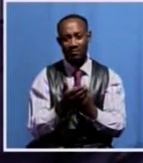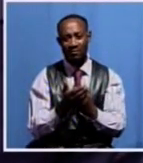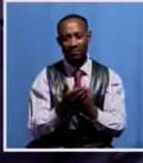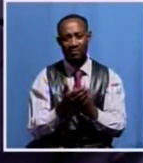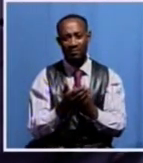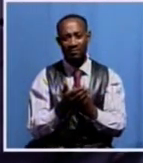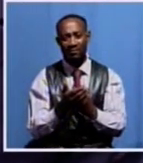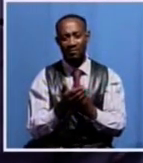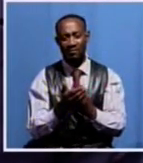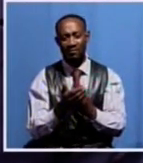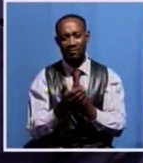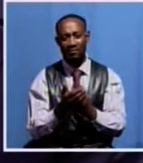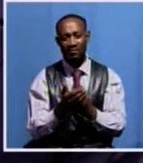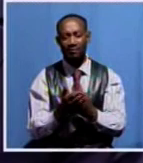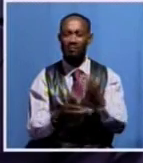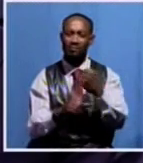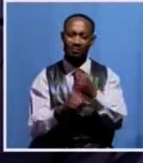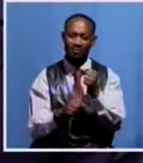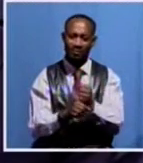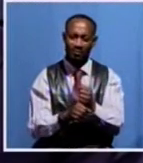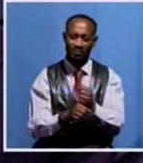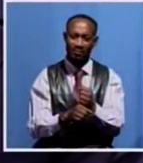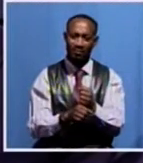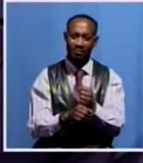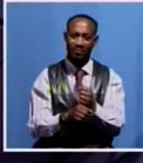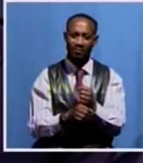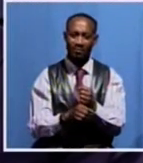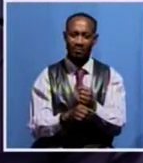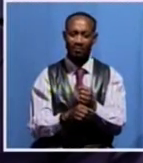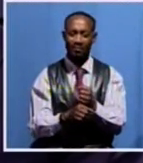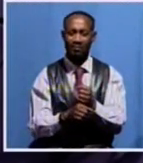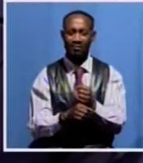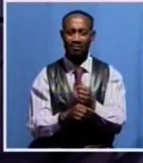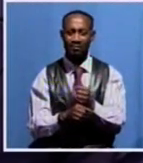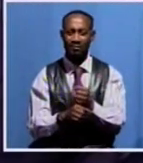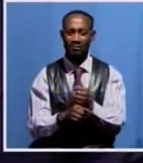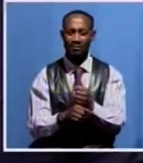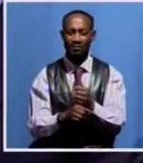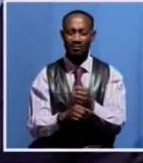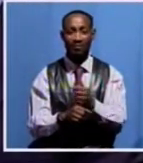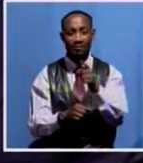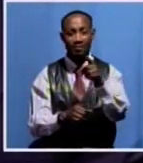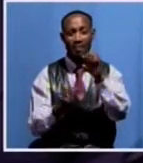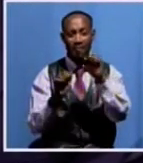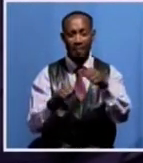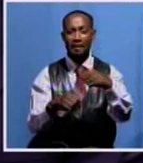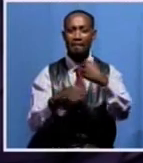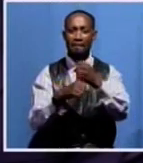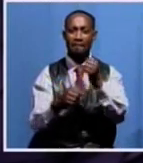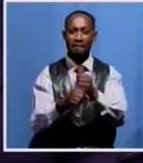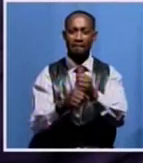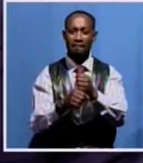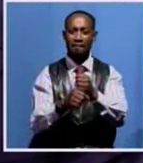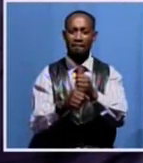invoices being created, which are basically fraudulently, fake invoices being created. That will cause a mismatch